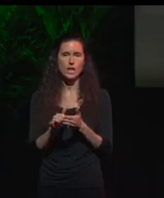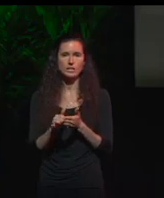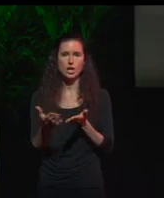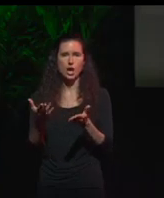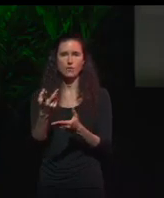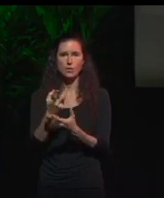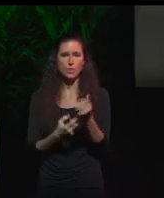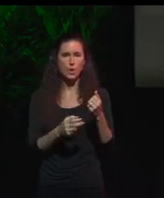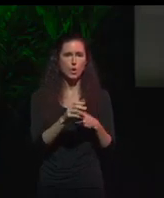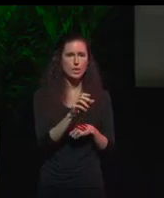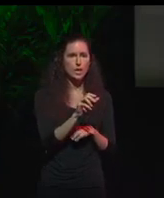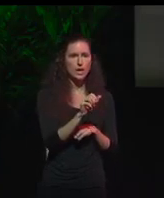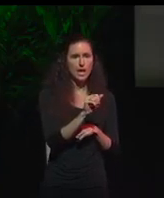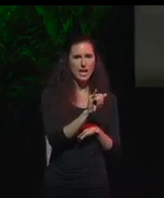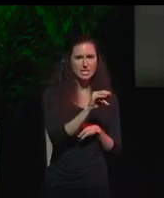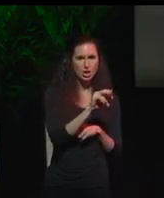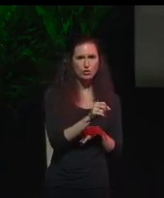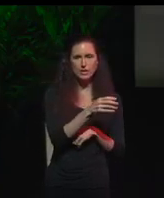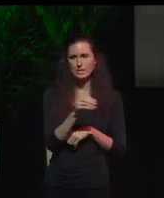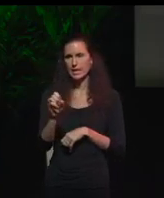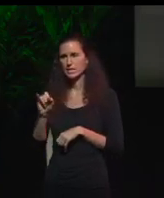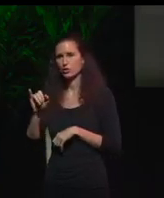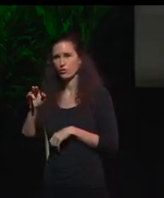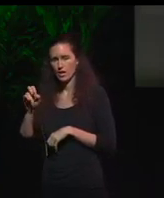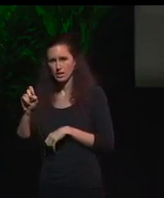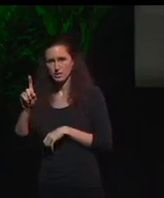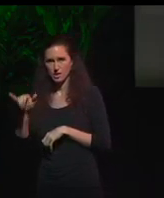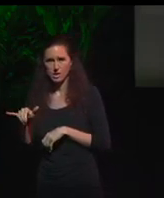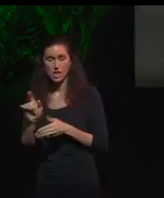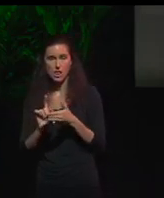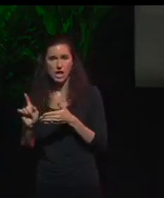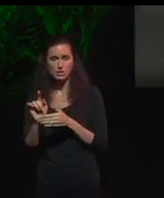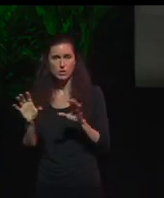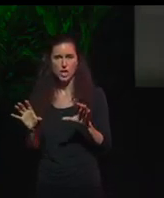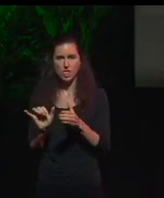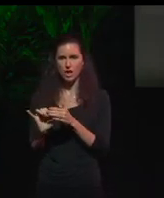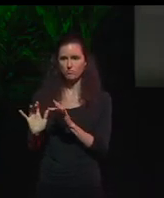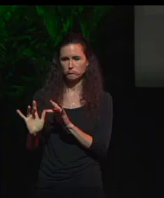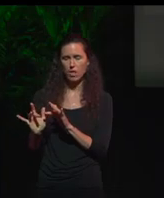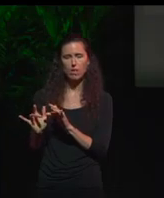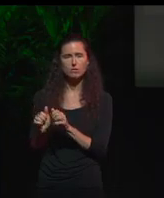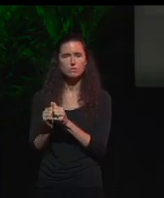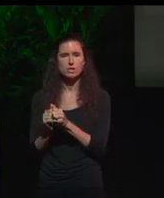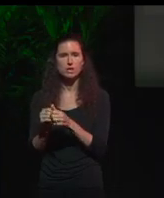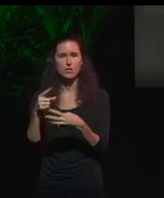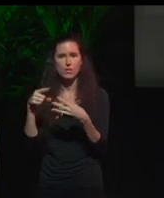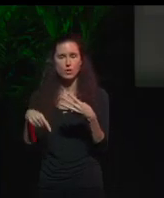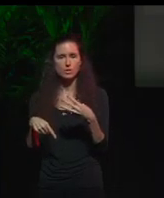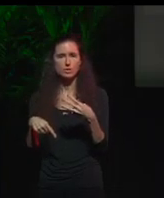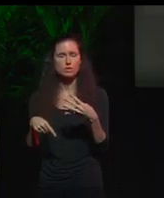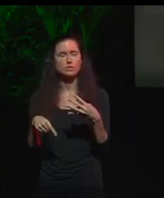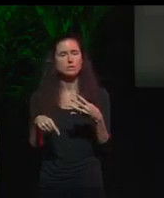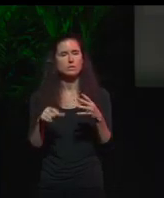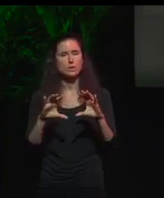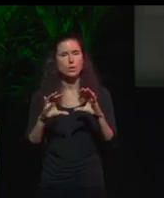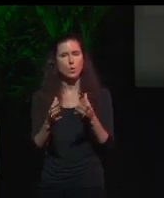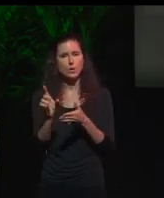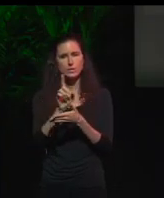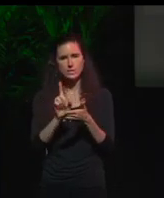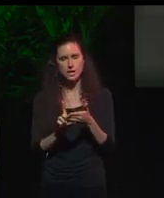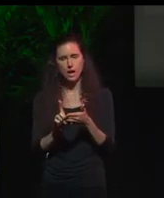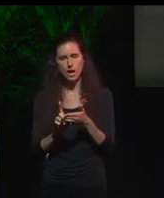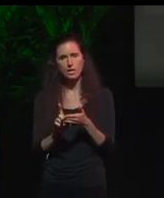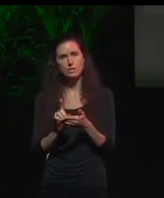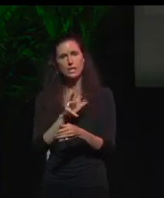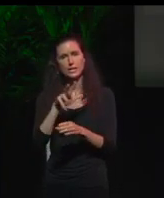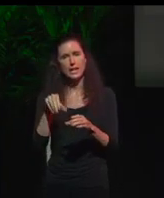and synchronously. As of last week, we did it synchronously, and it's the 4 courses are engaging course design, engaging